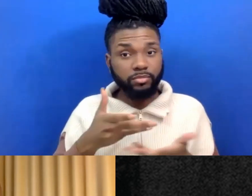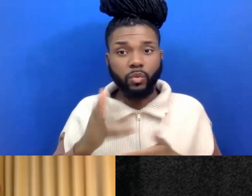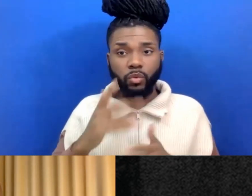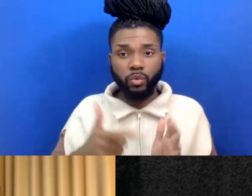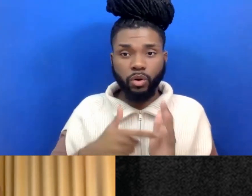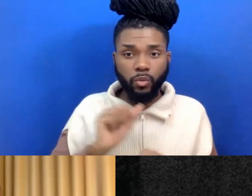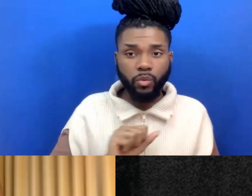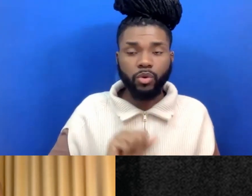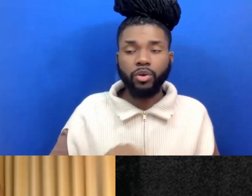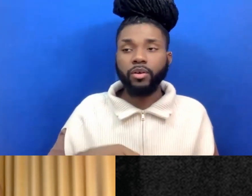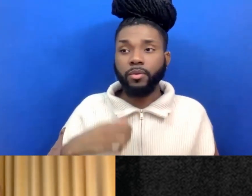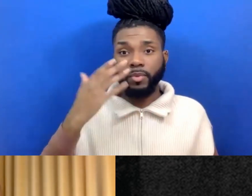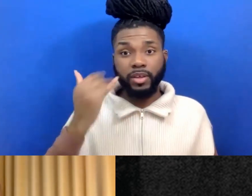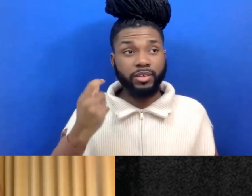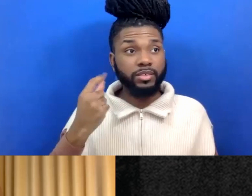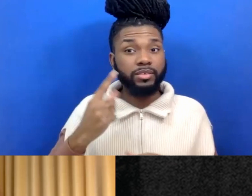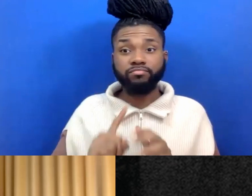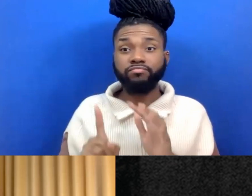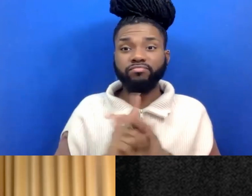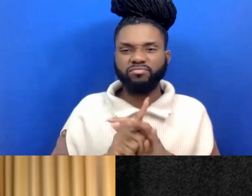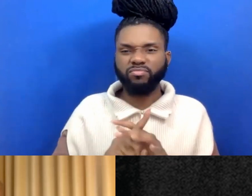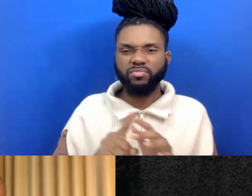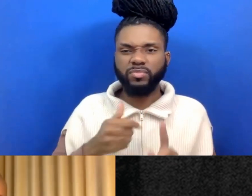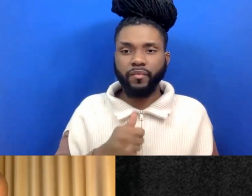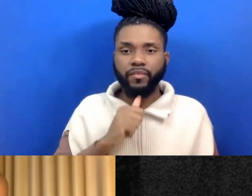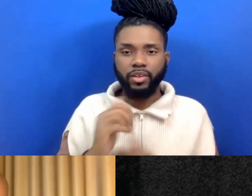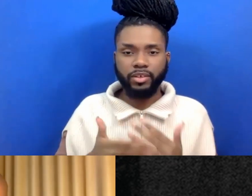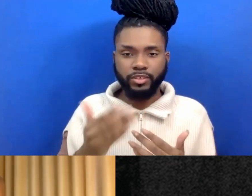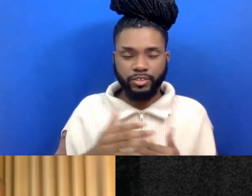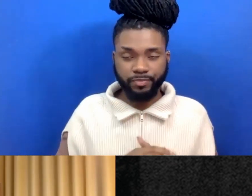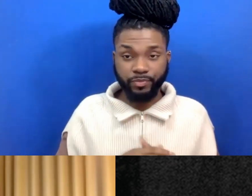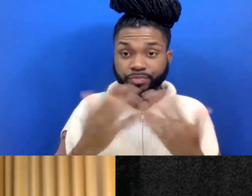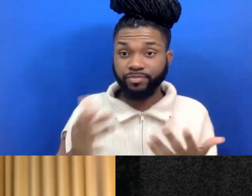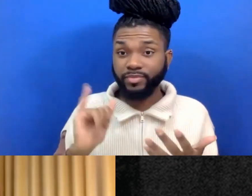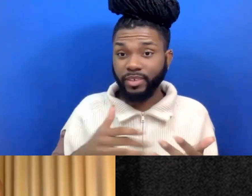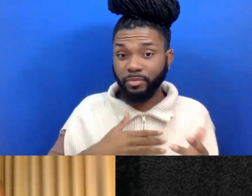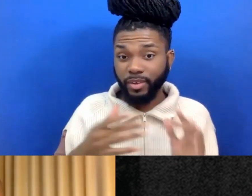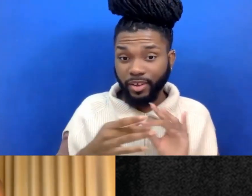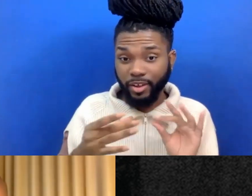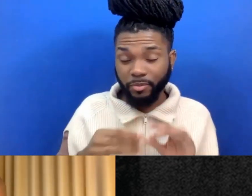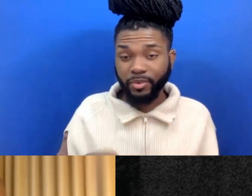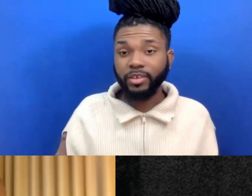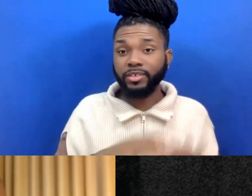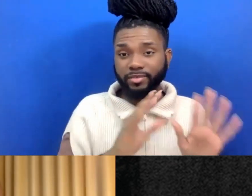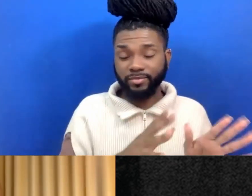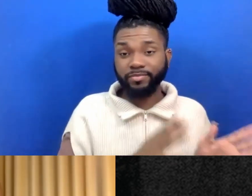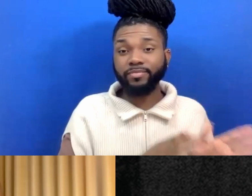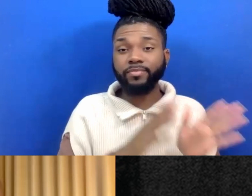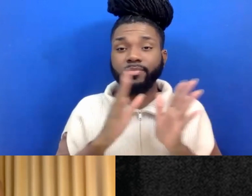yes, because presence is not easy. Those are my comments. And then I had two kind of